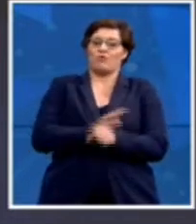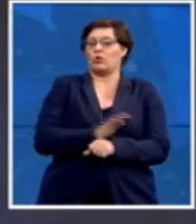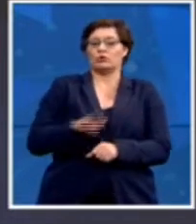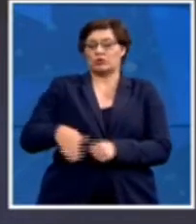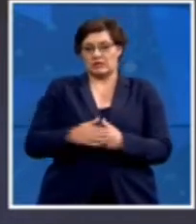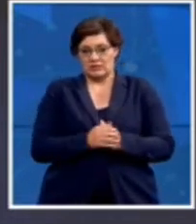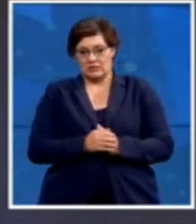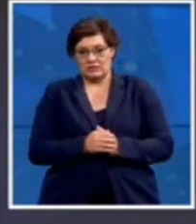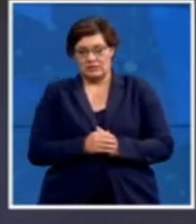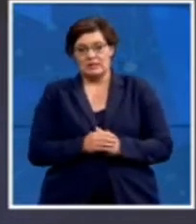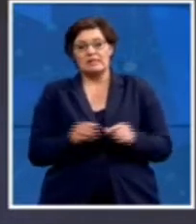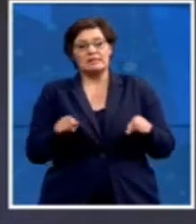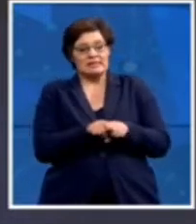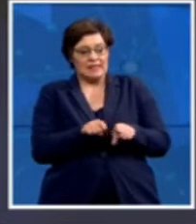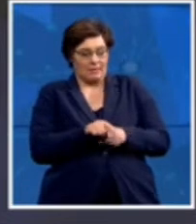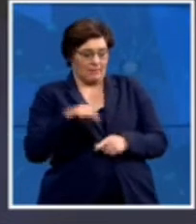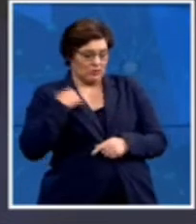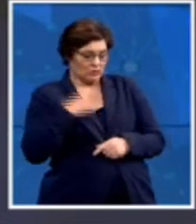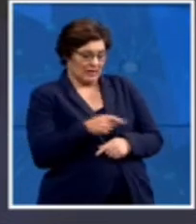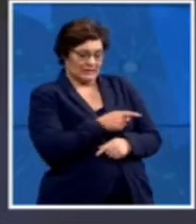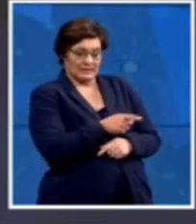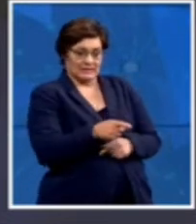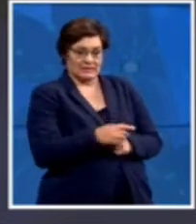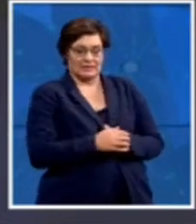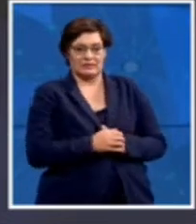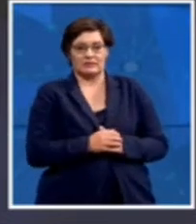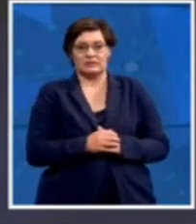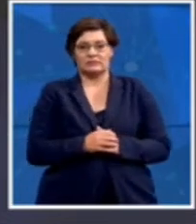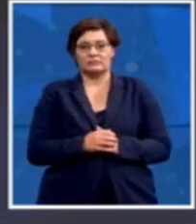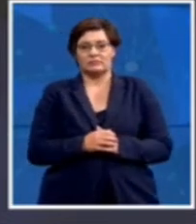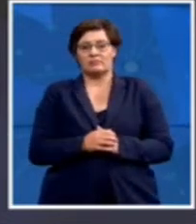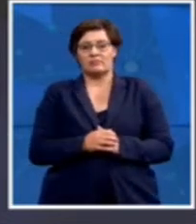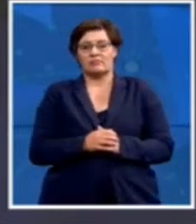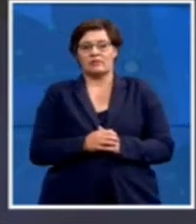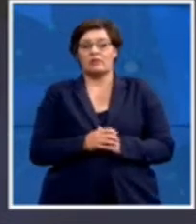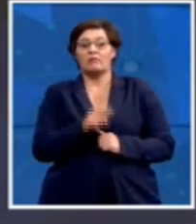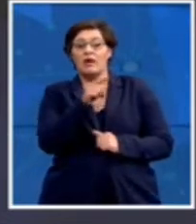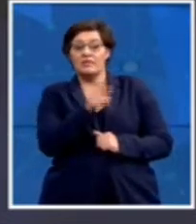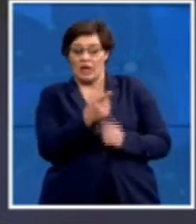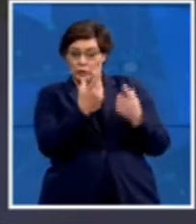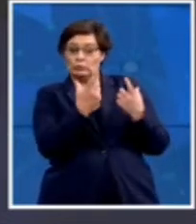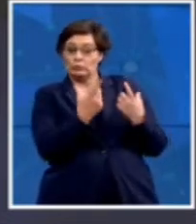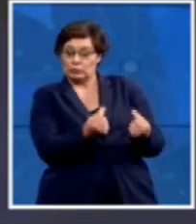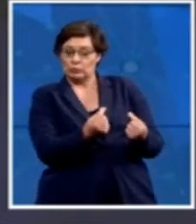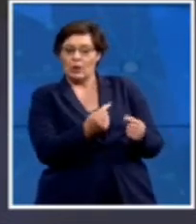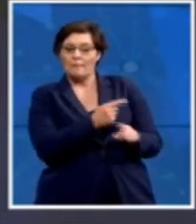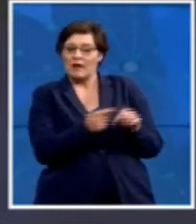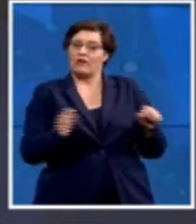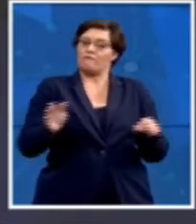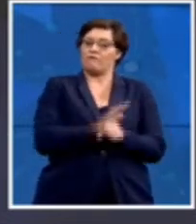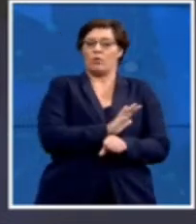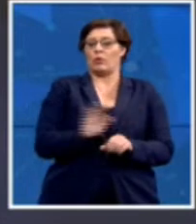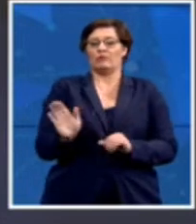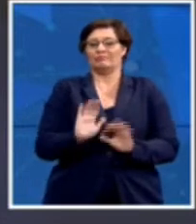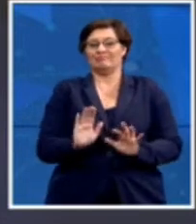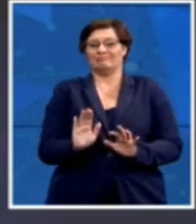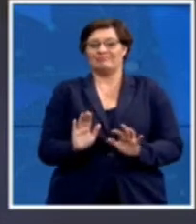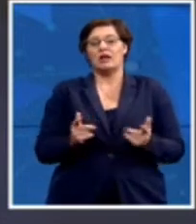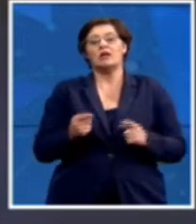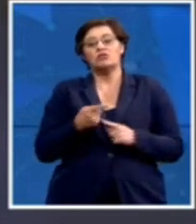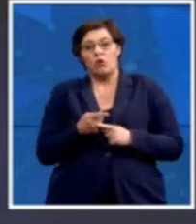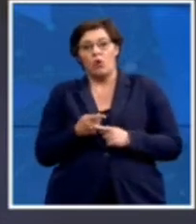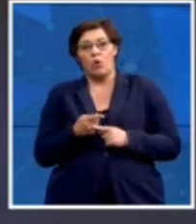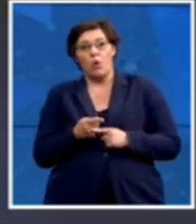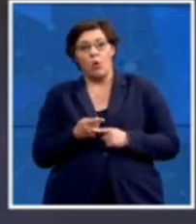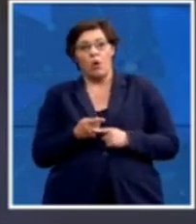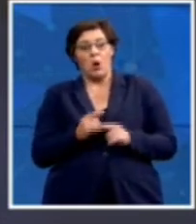municipalities. To what extent did they fail to comply? Is it significant or is it not very significant?